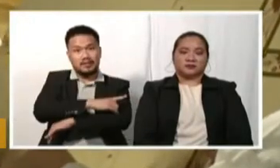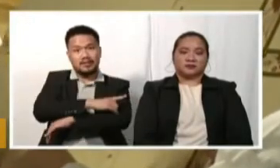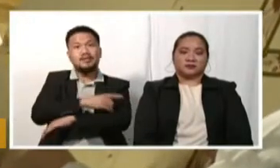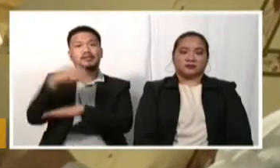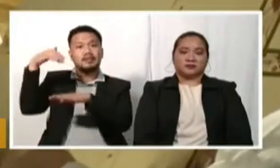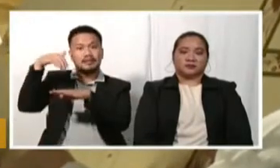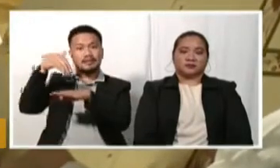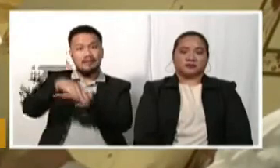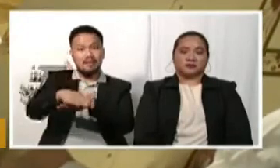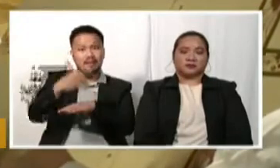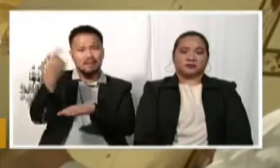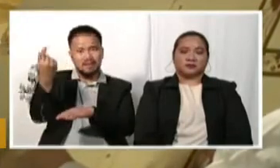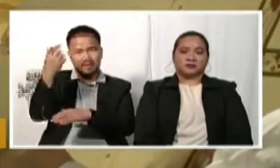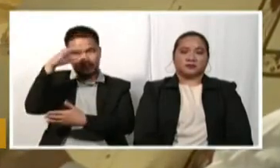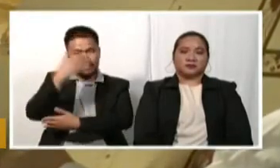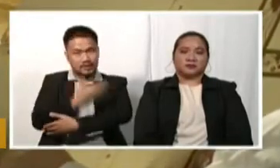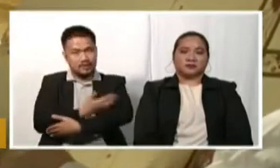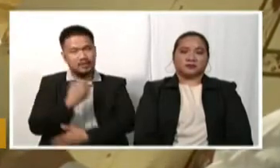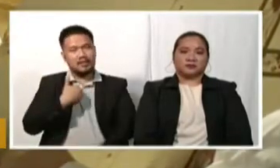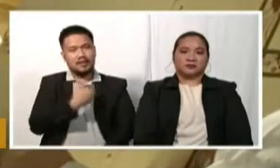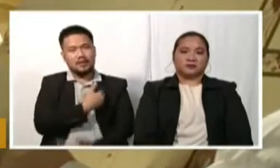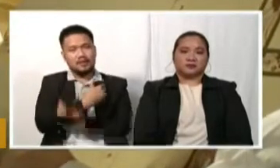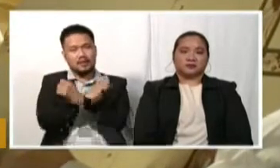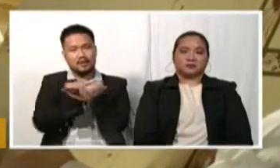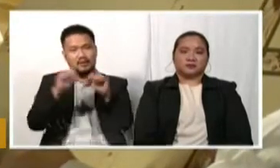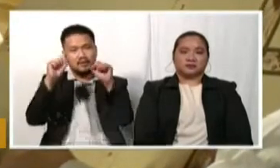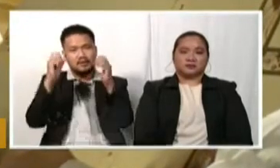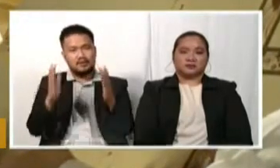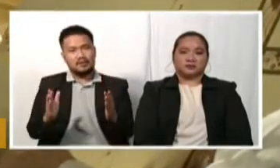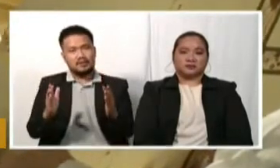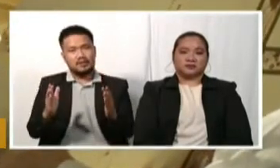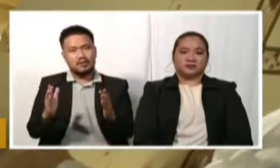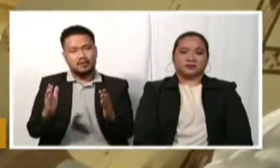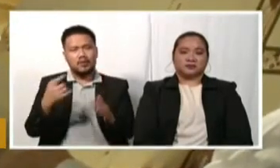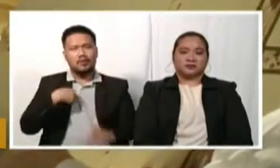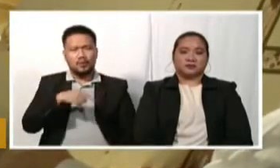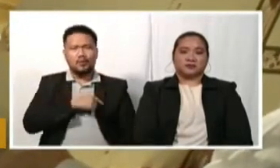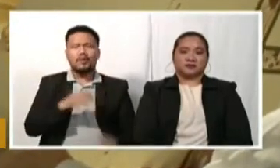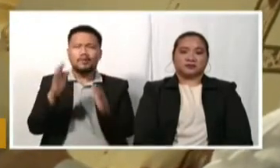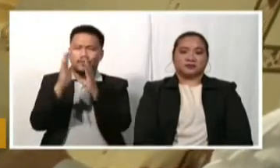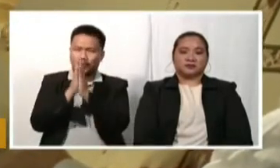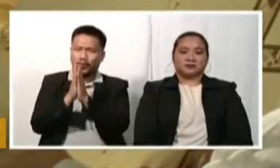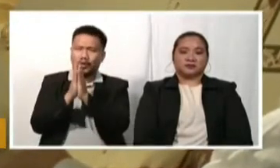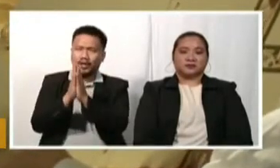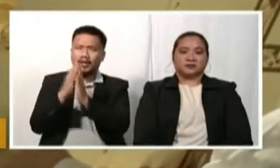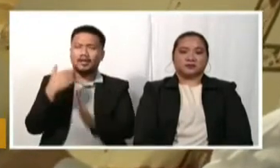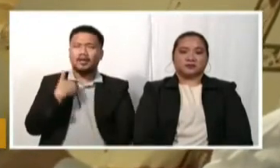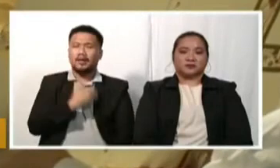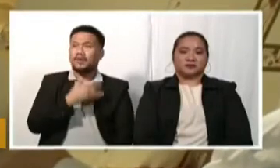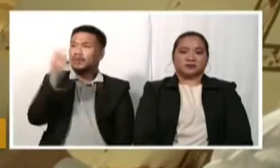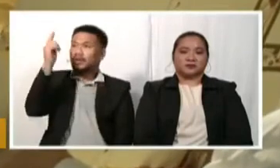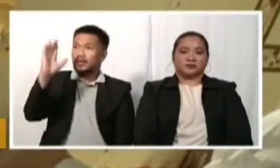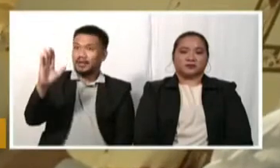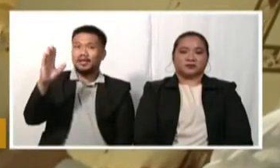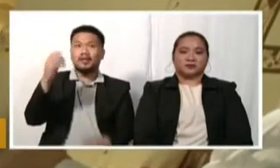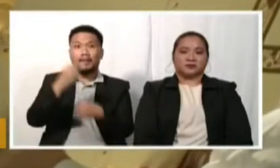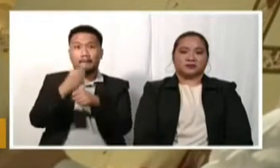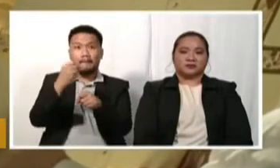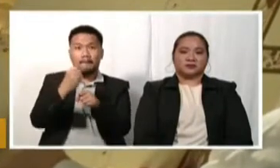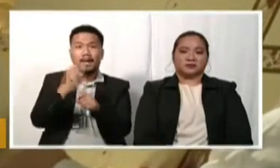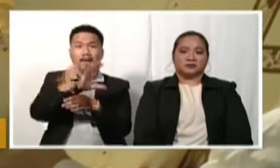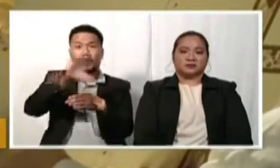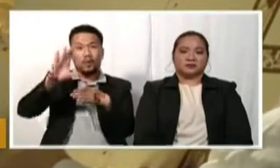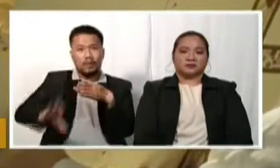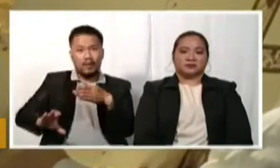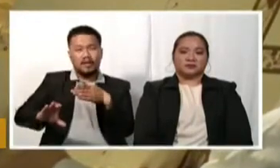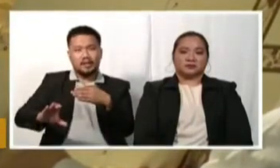Son as our Redeemer. Let us pray that our God may complete this